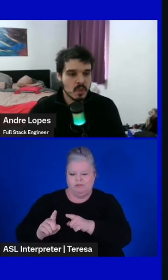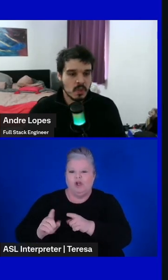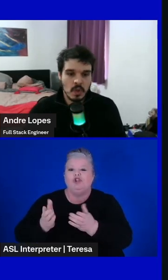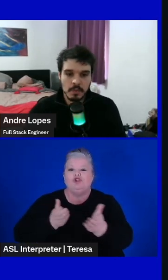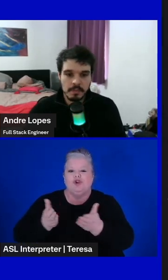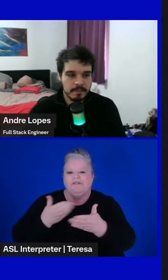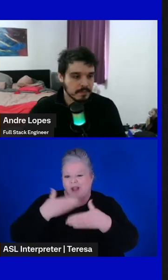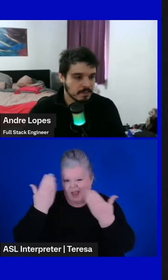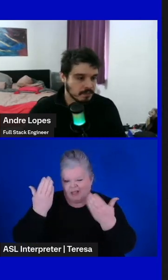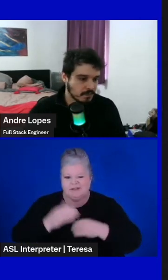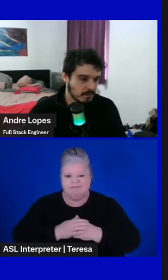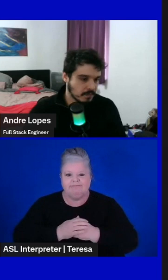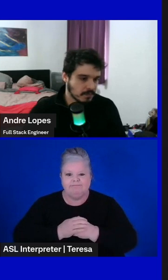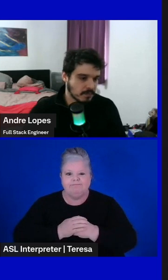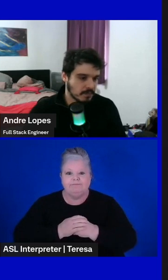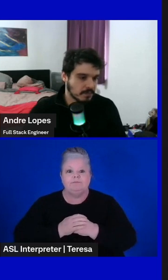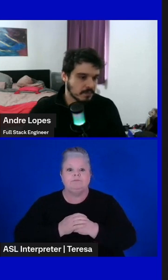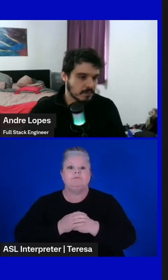Okay, so